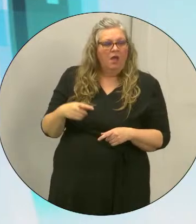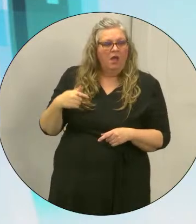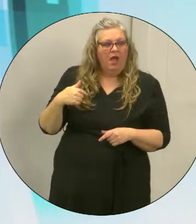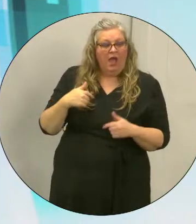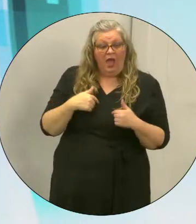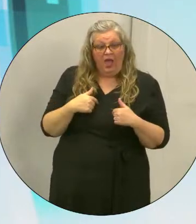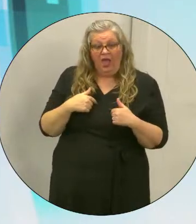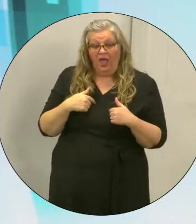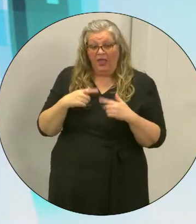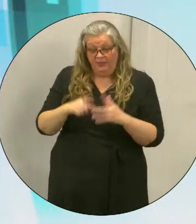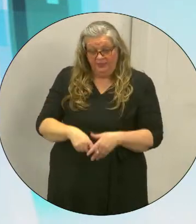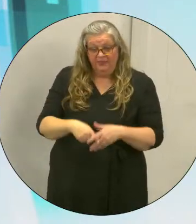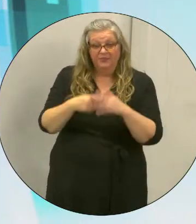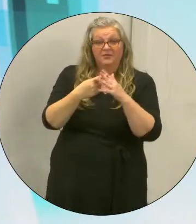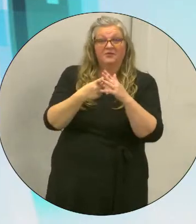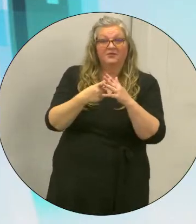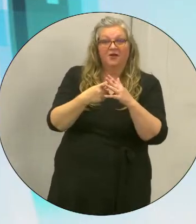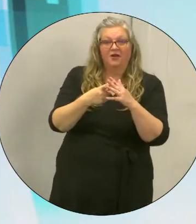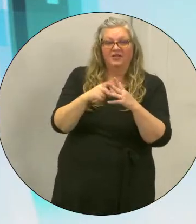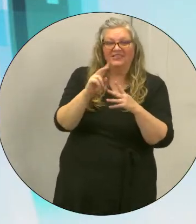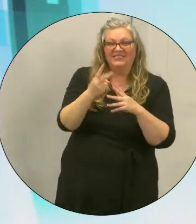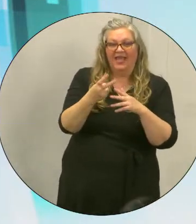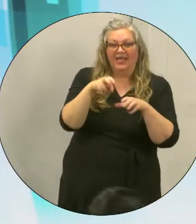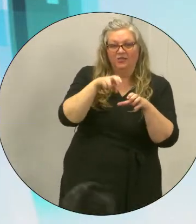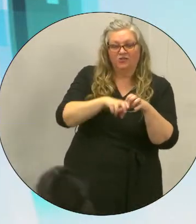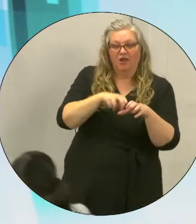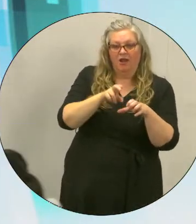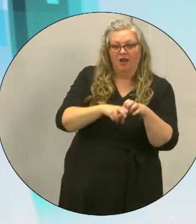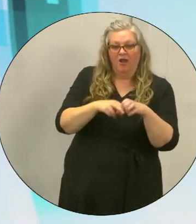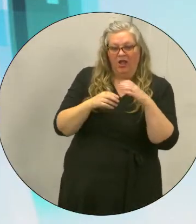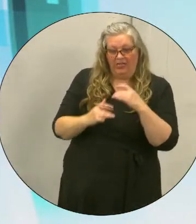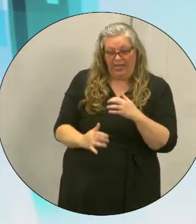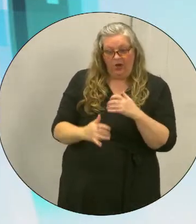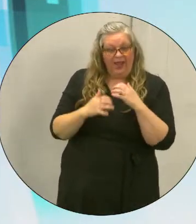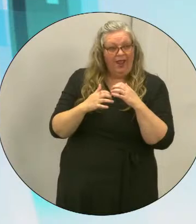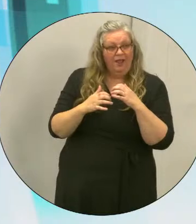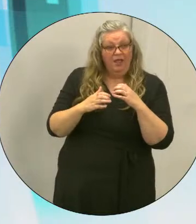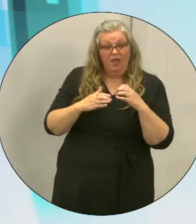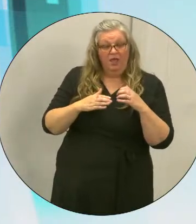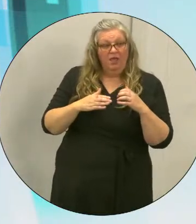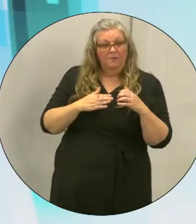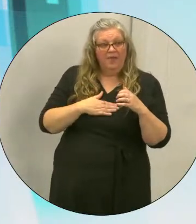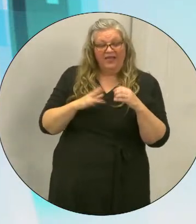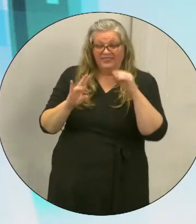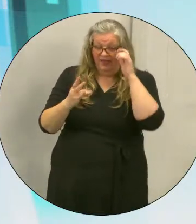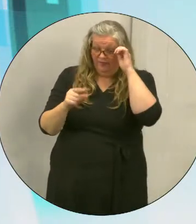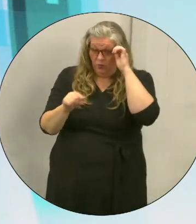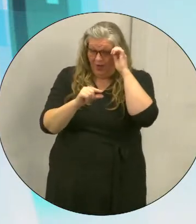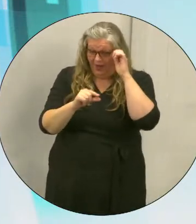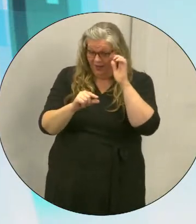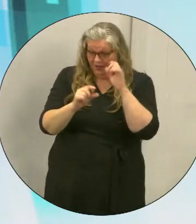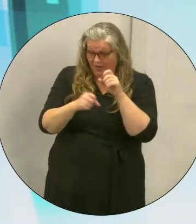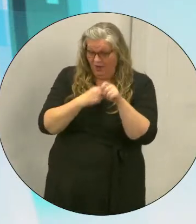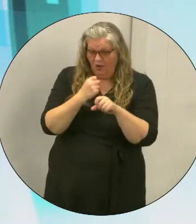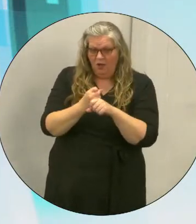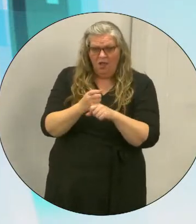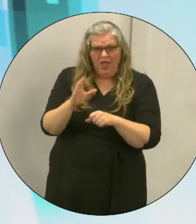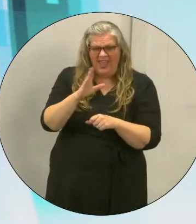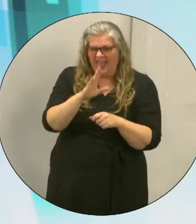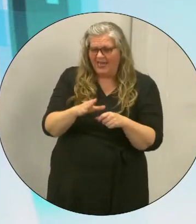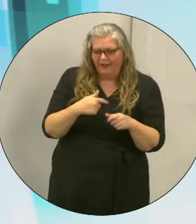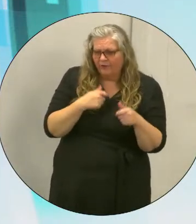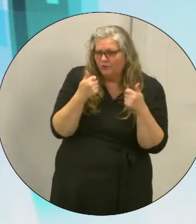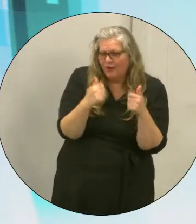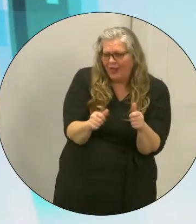chair clarinet in Mr. Jackson's music class at Johnson Junior High, my 7th grade year. And I never challenged the first